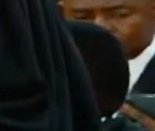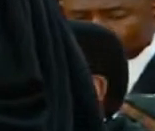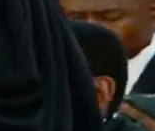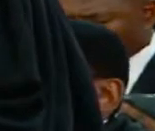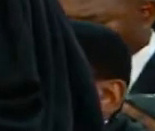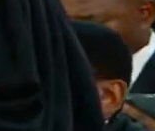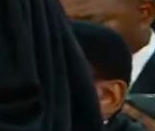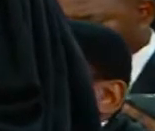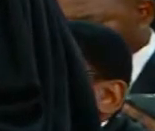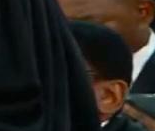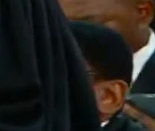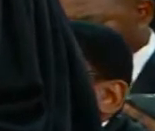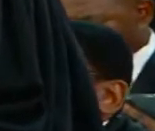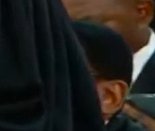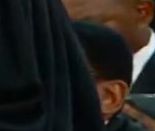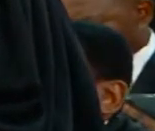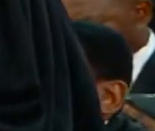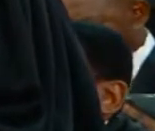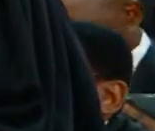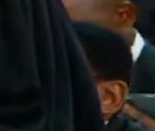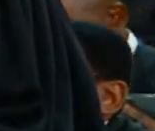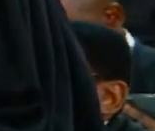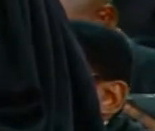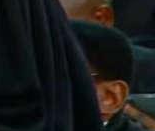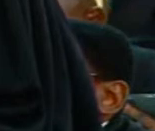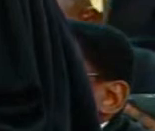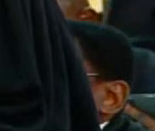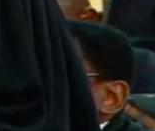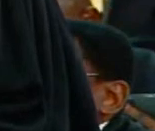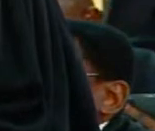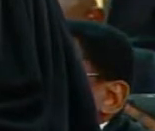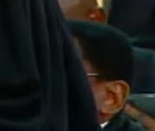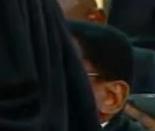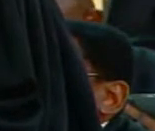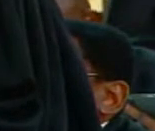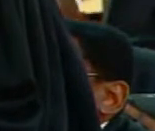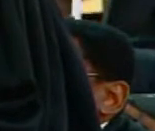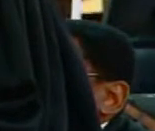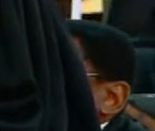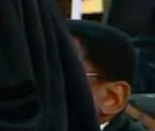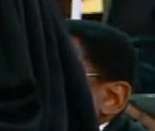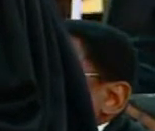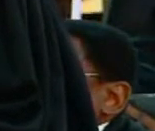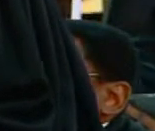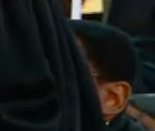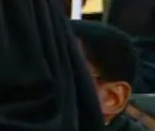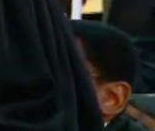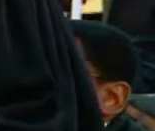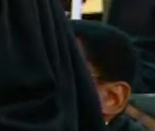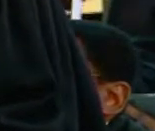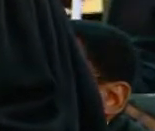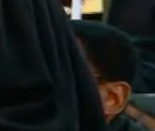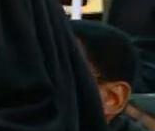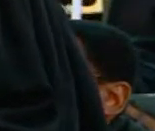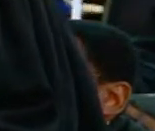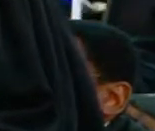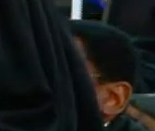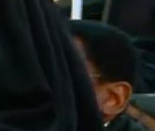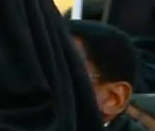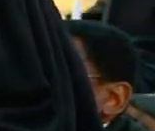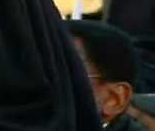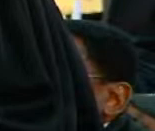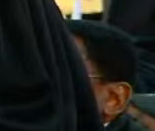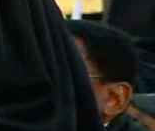winner, and that the person should be found not to have committed any electoral offense. In our submission, we wish to